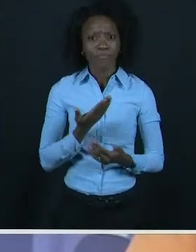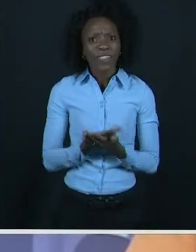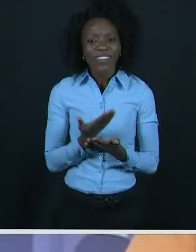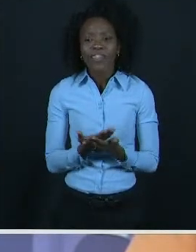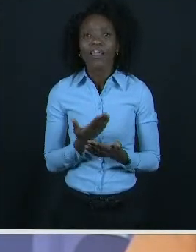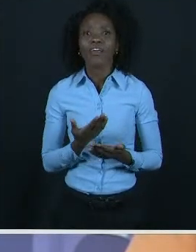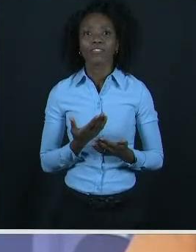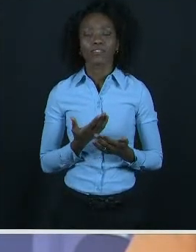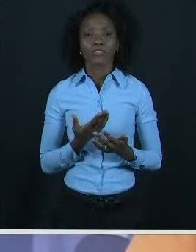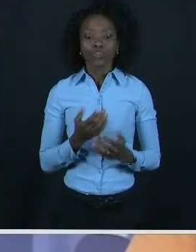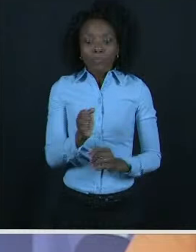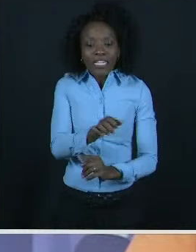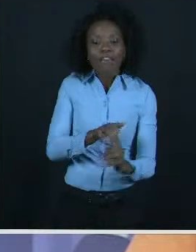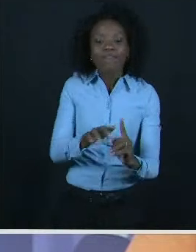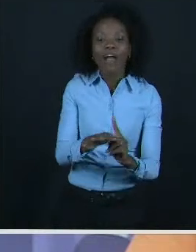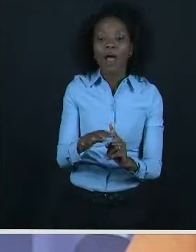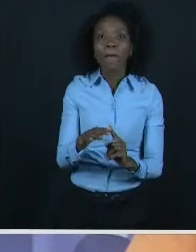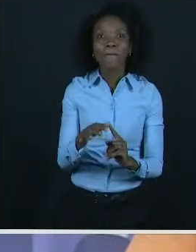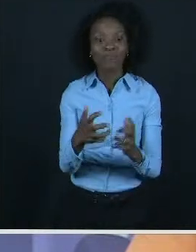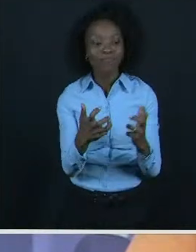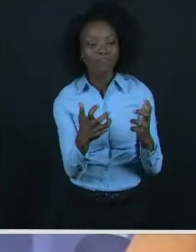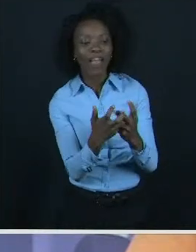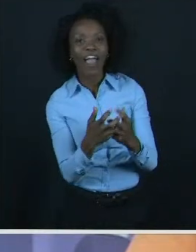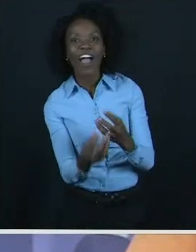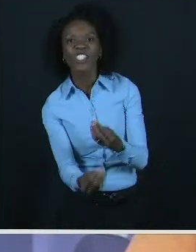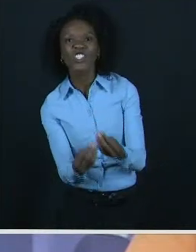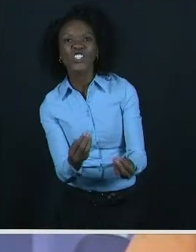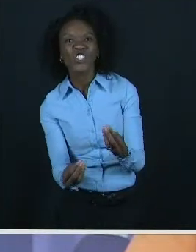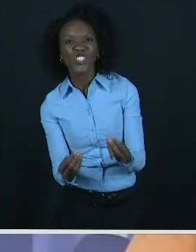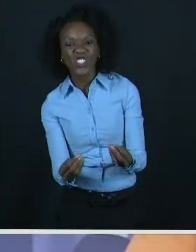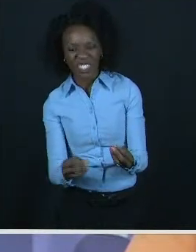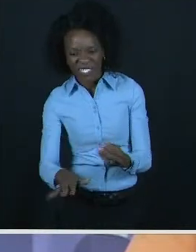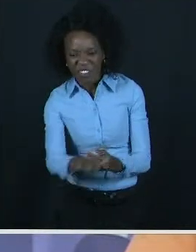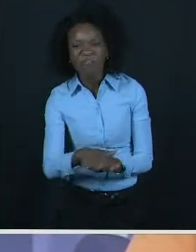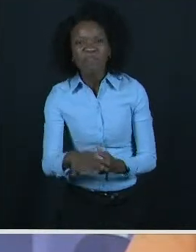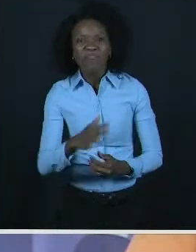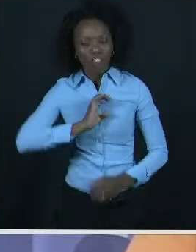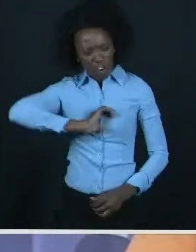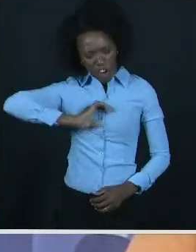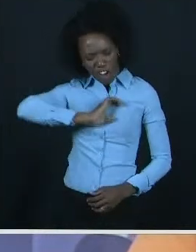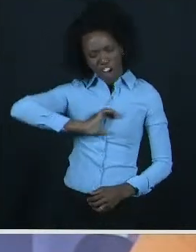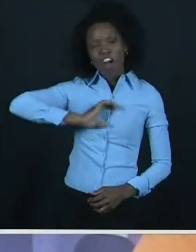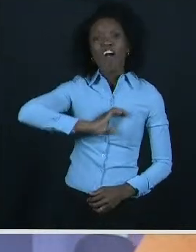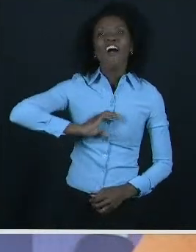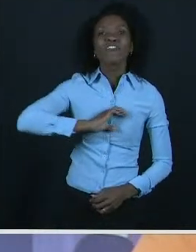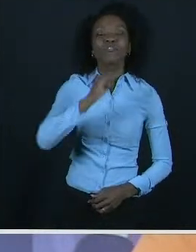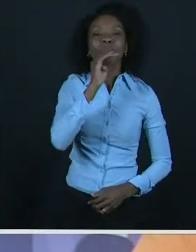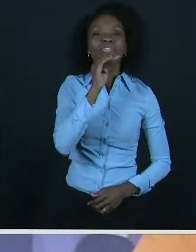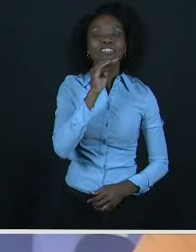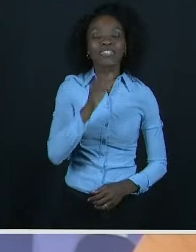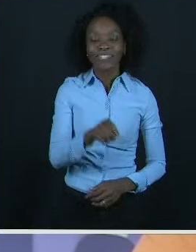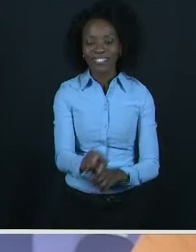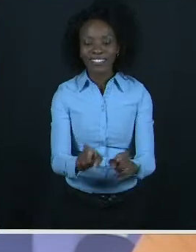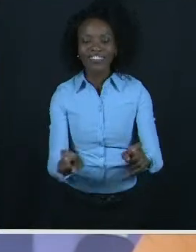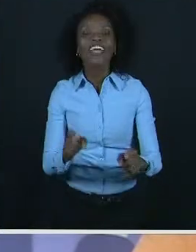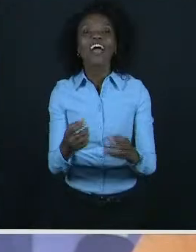an environment that is conducive, where they are even able to